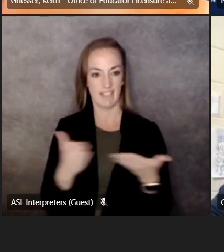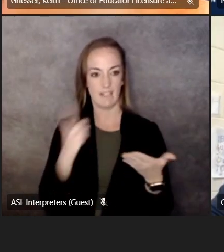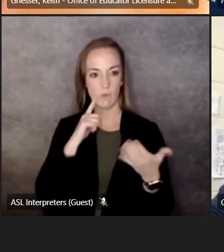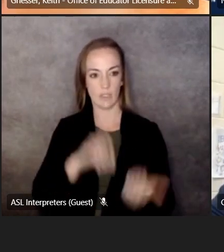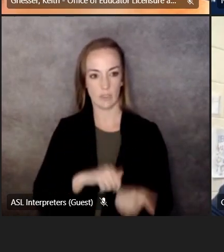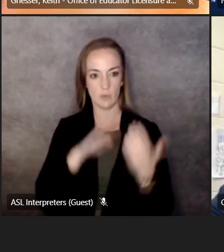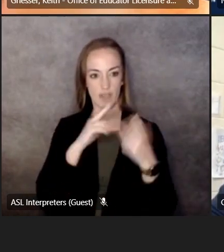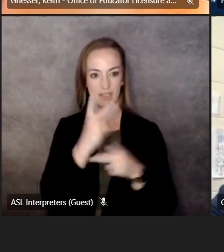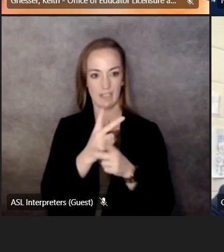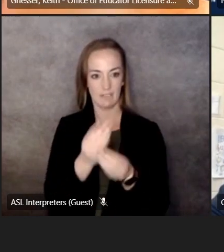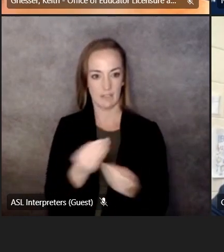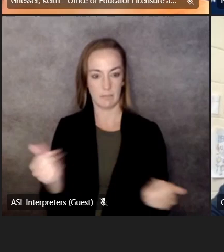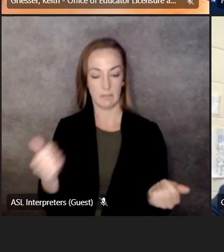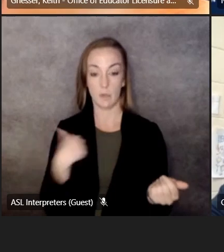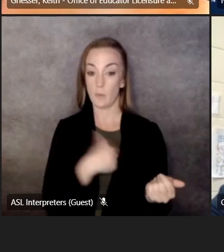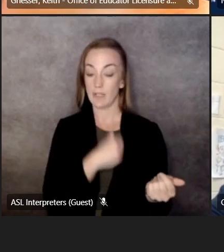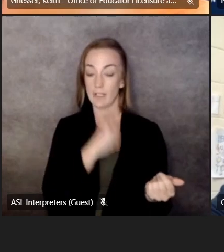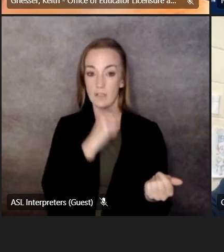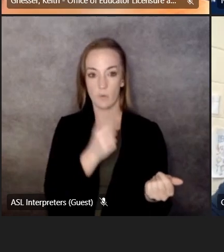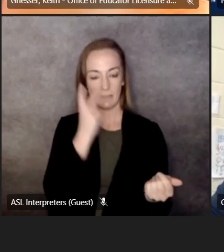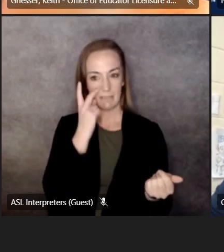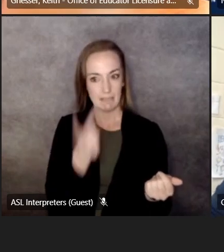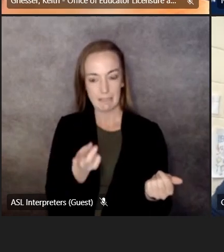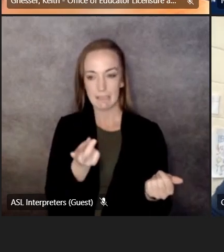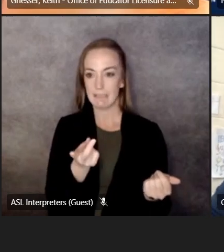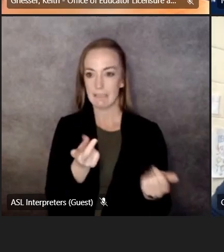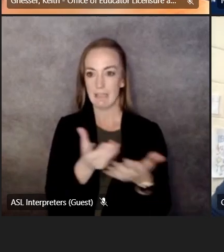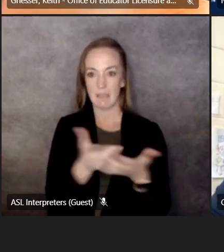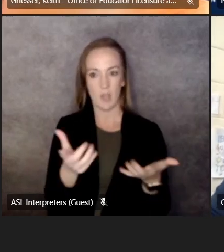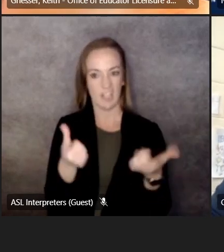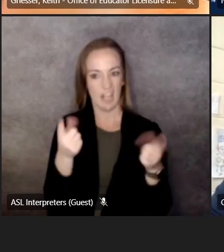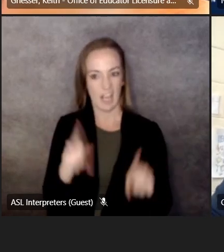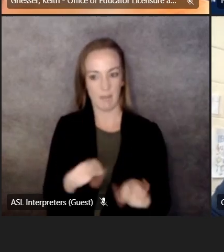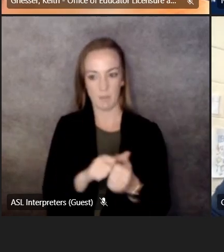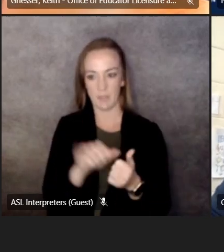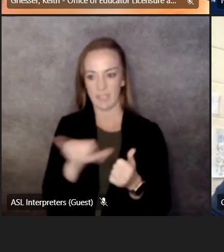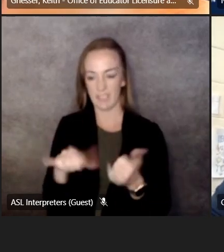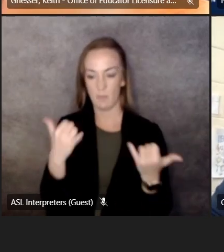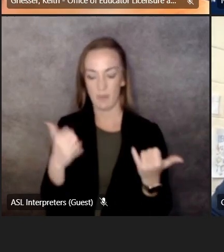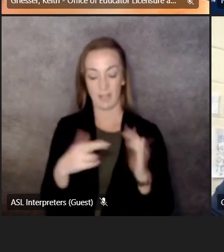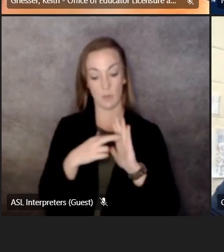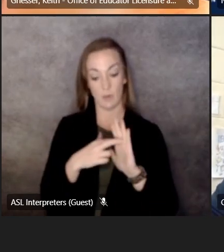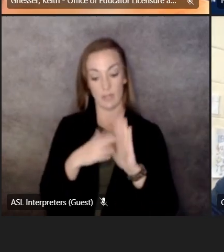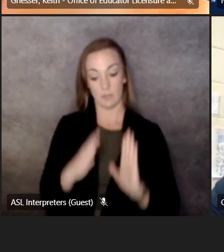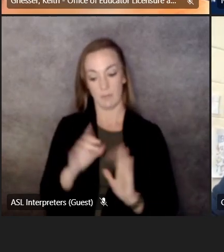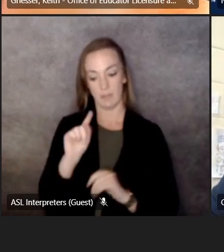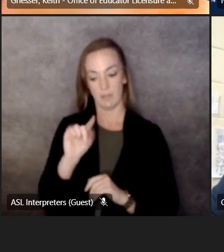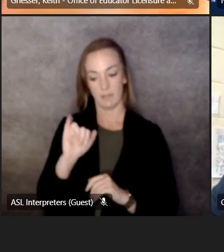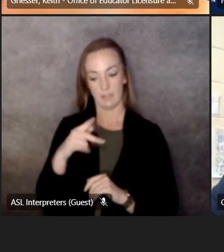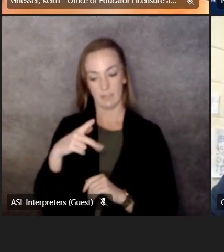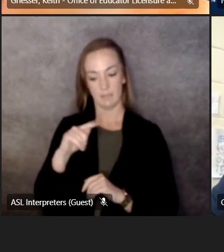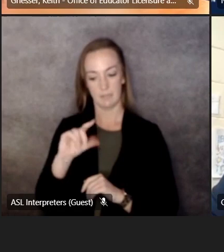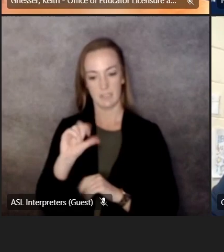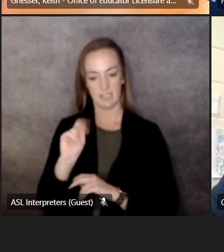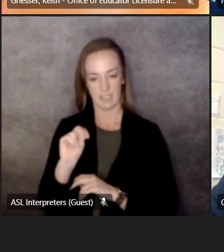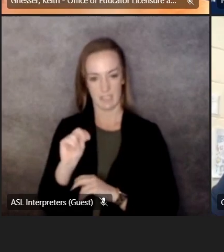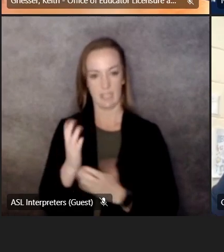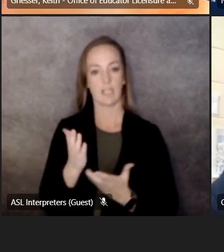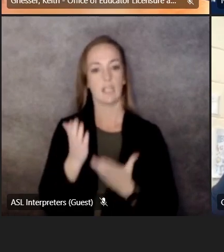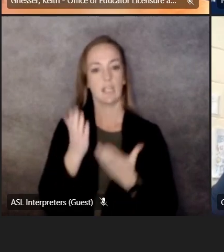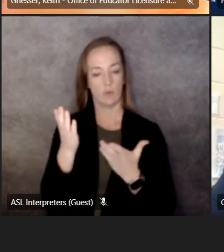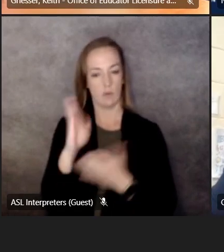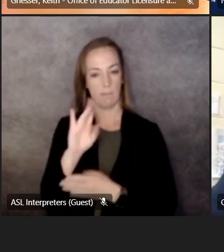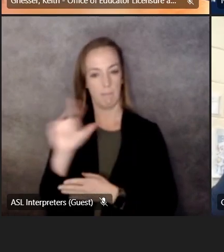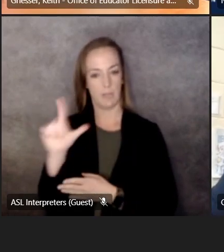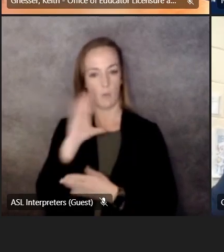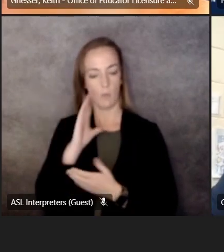don't see a lot of movement on that. Representative Tipton did introduce a bill that would provide some supports, but